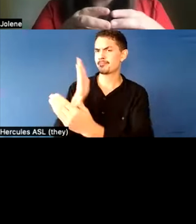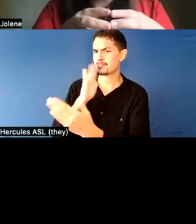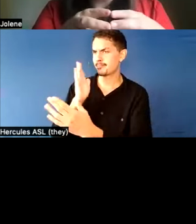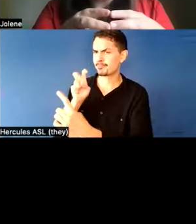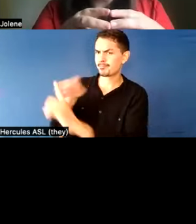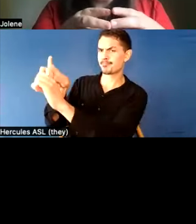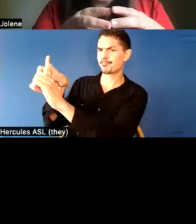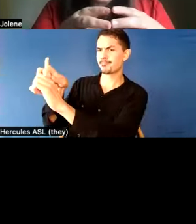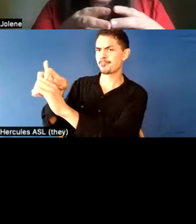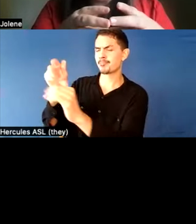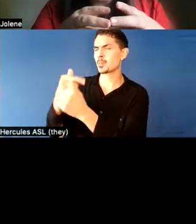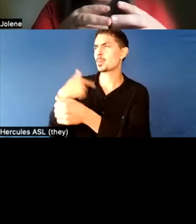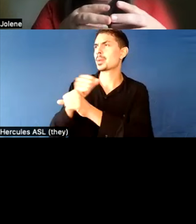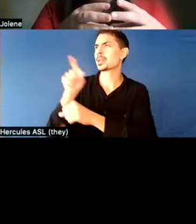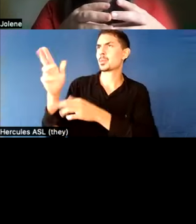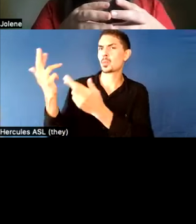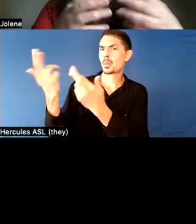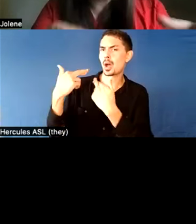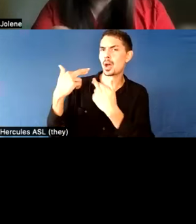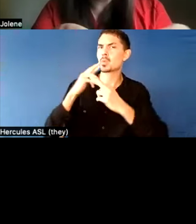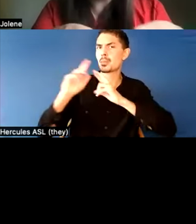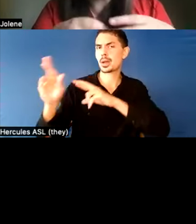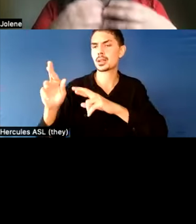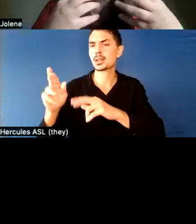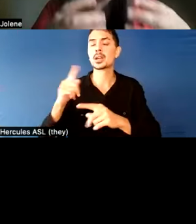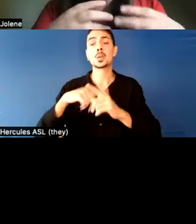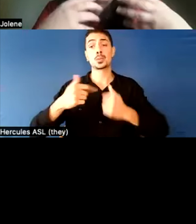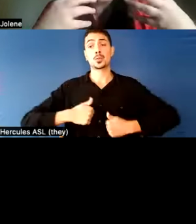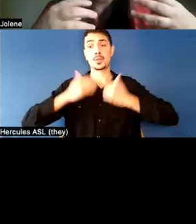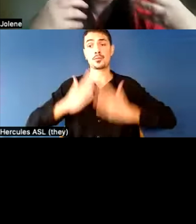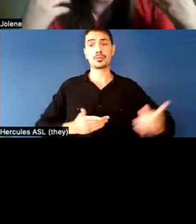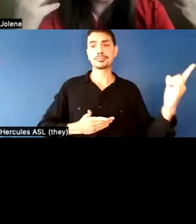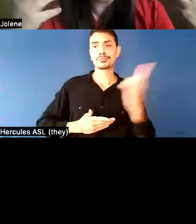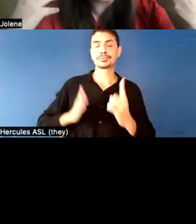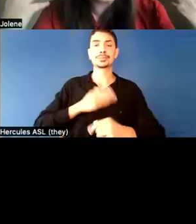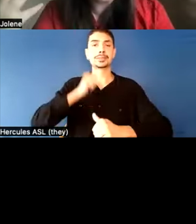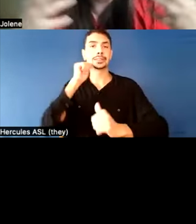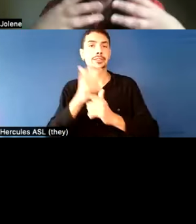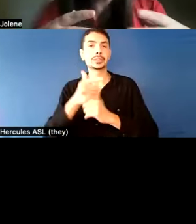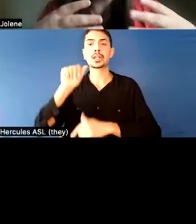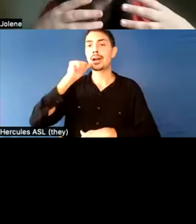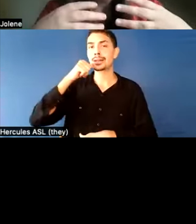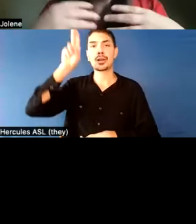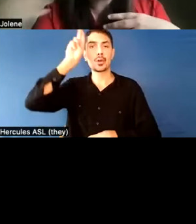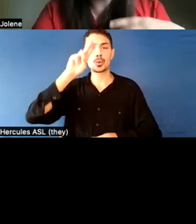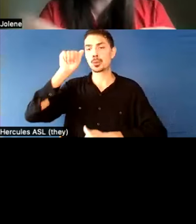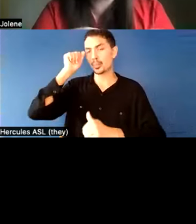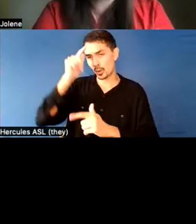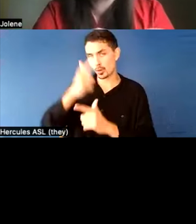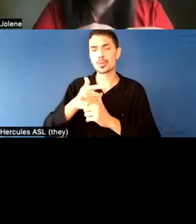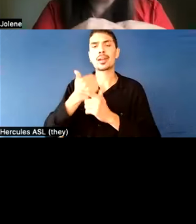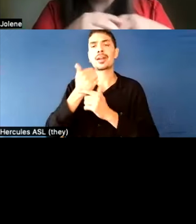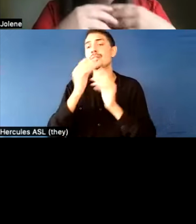do we respond to people when survivors come to us, when our sisters, aunties, uncles, brothers, anybody, our friends,